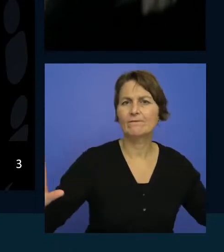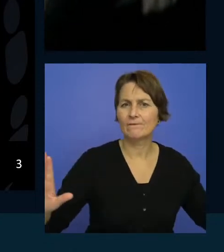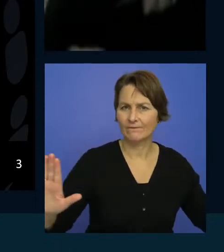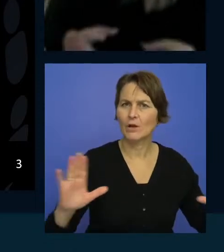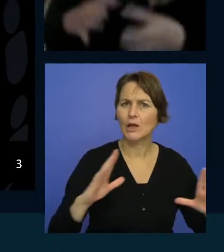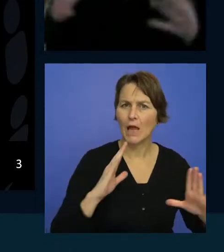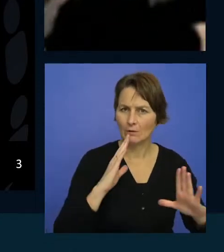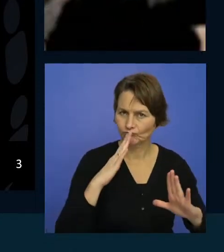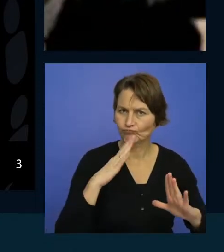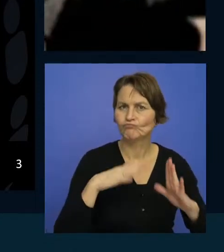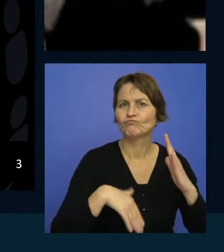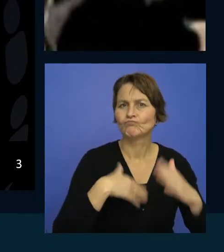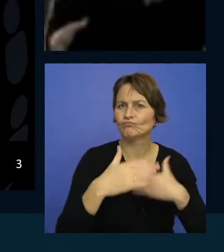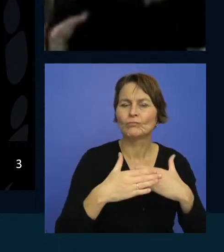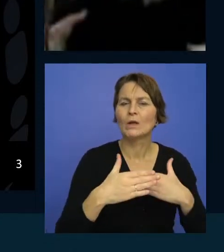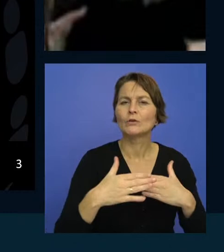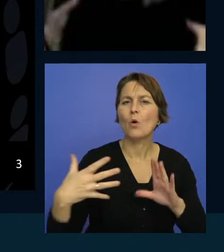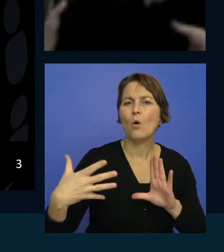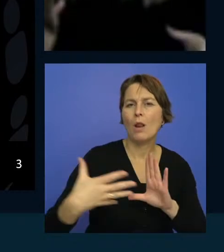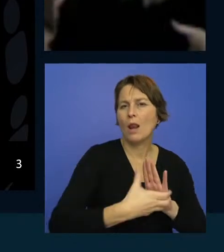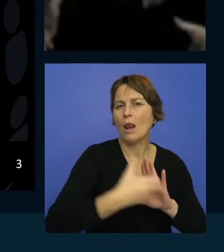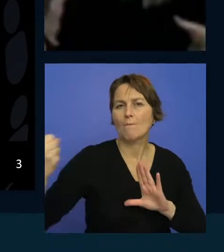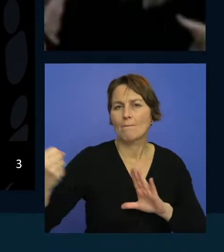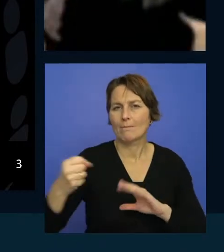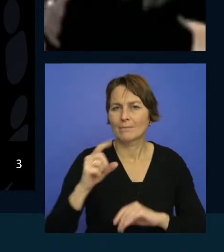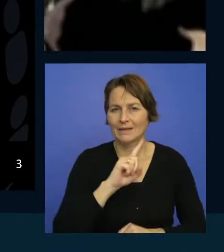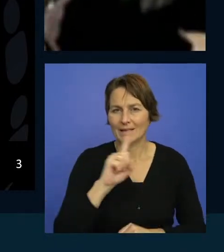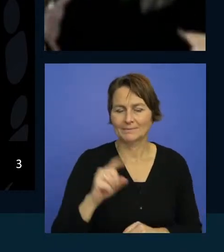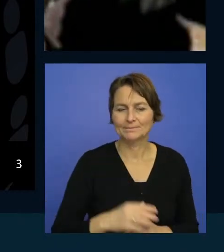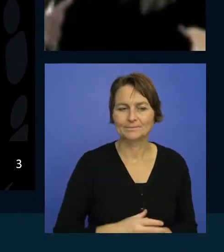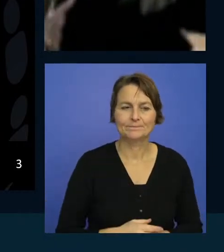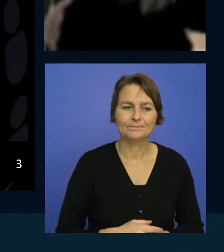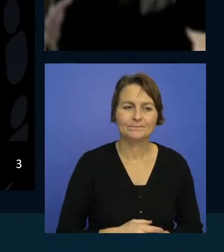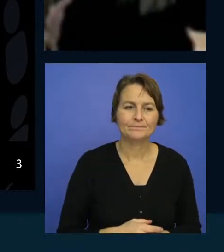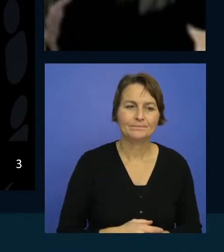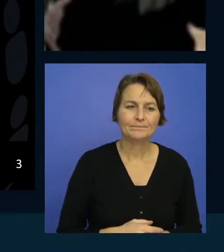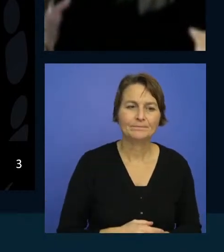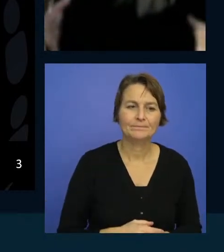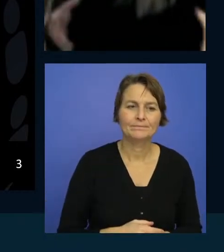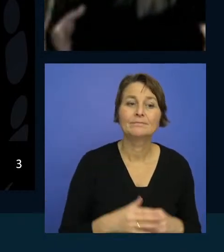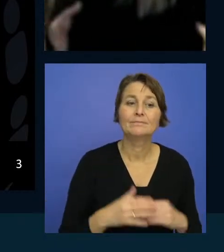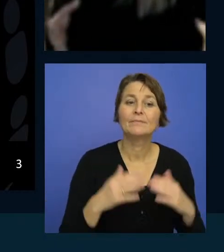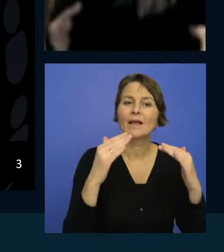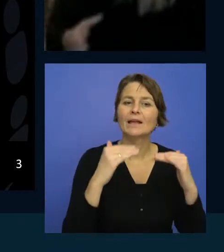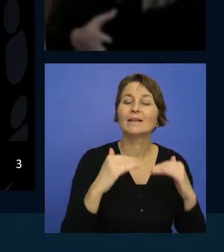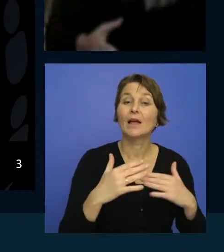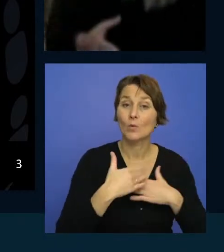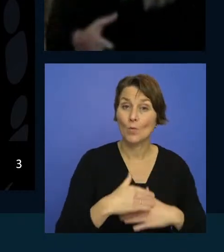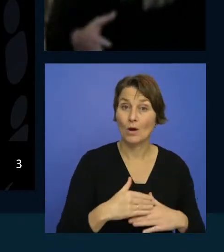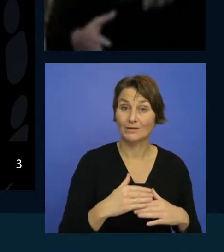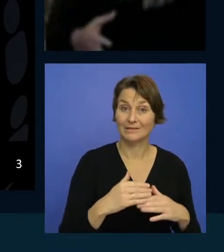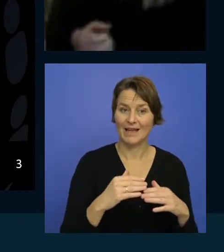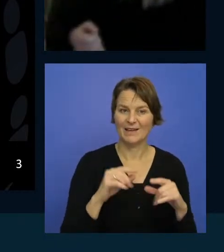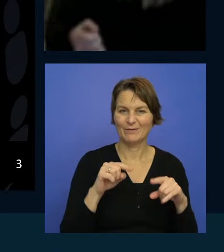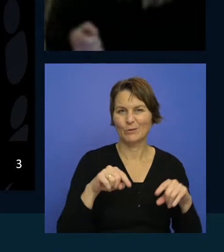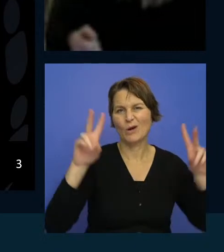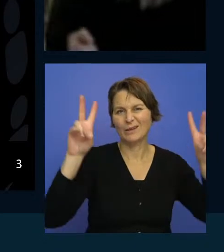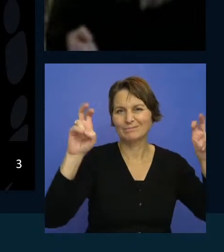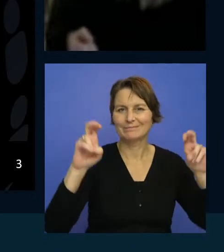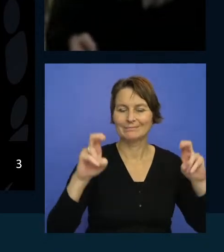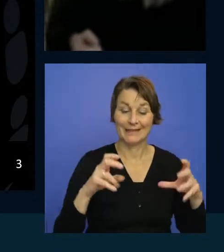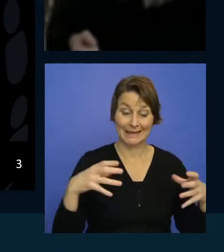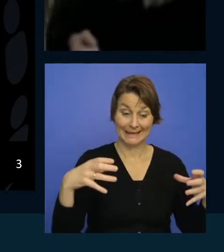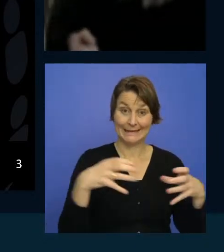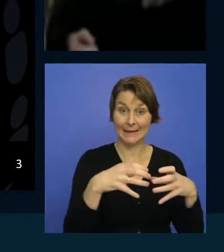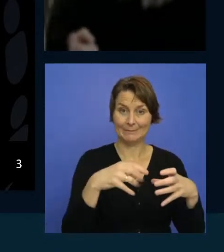And then creating a central personalized home for data in Teams will